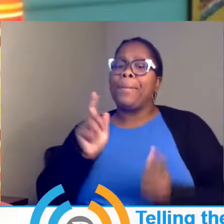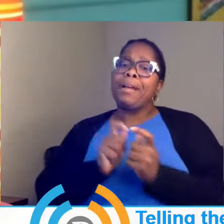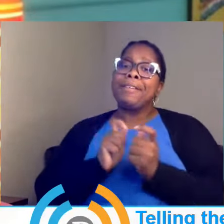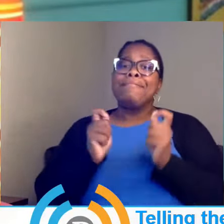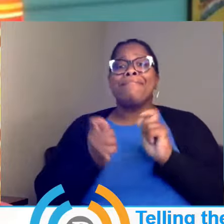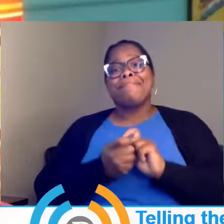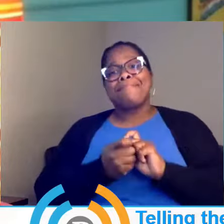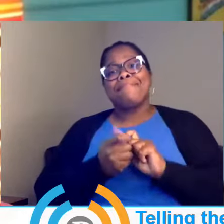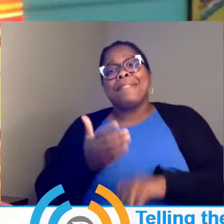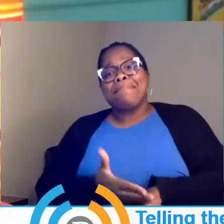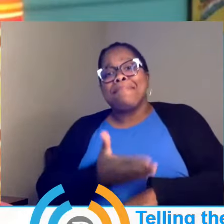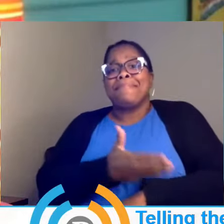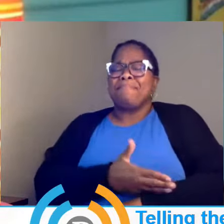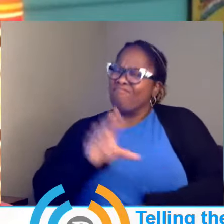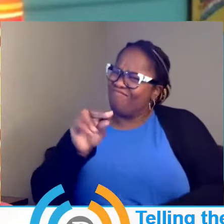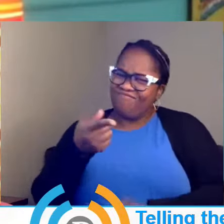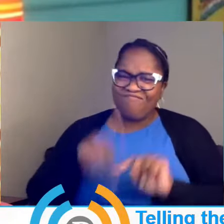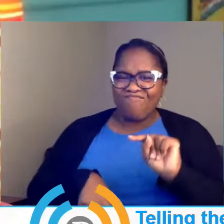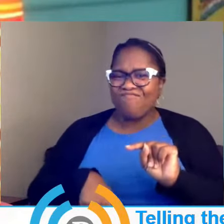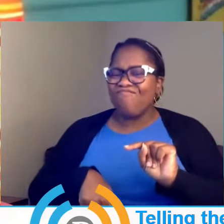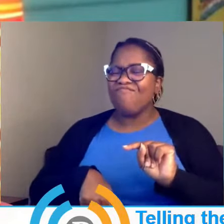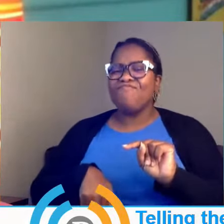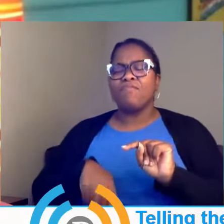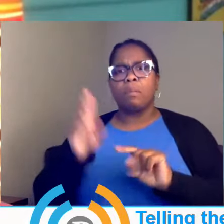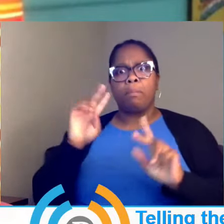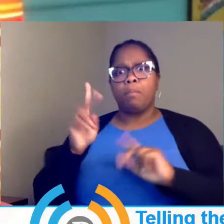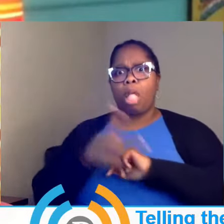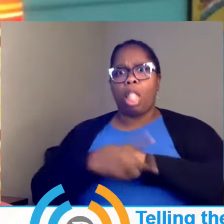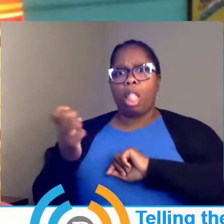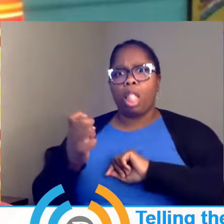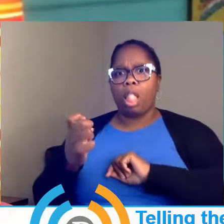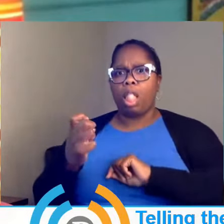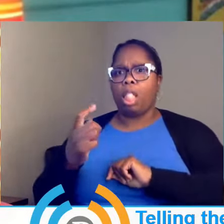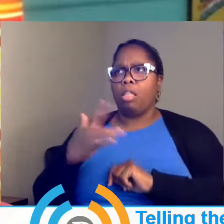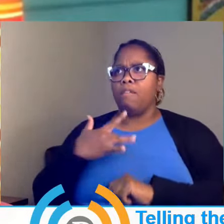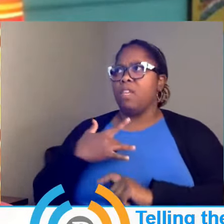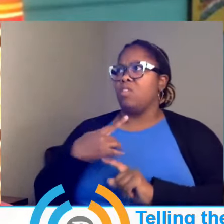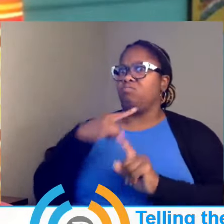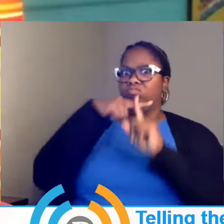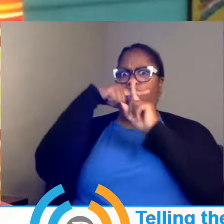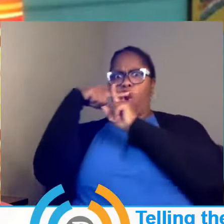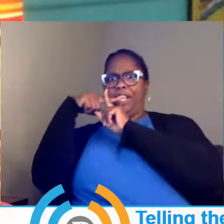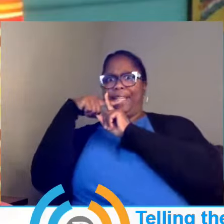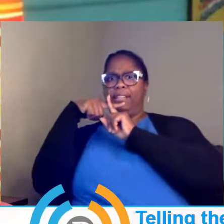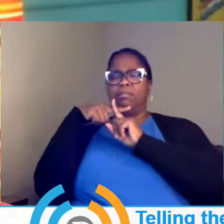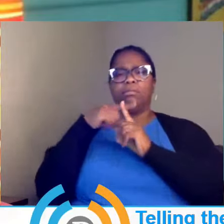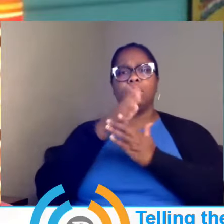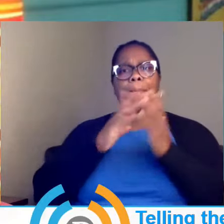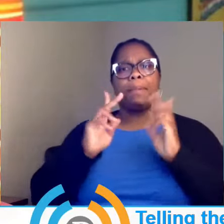people felt preyed upon after being kidnapped. You have children that are still locked in cages.